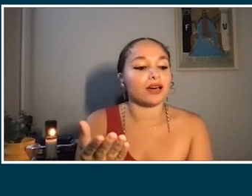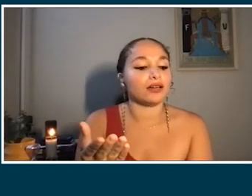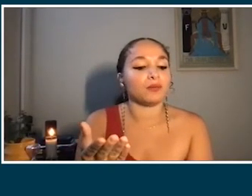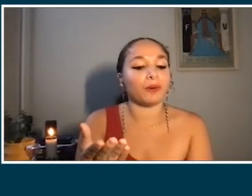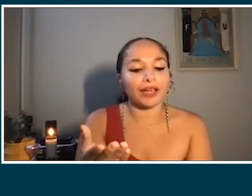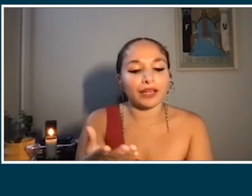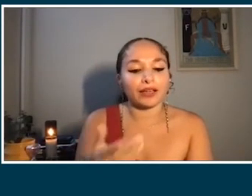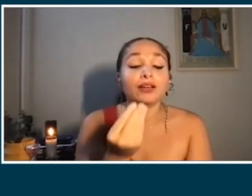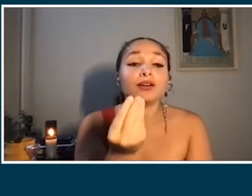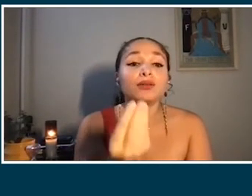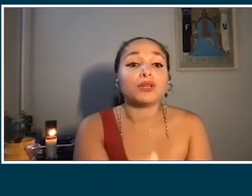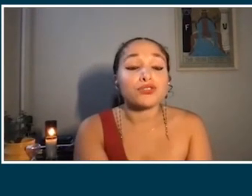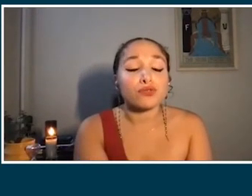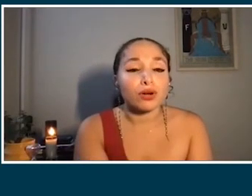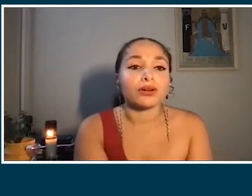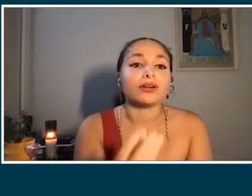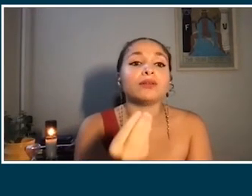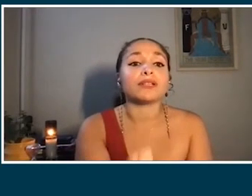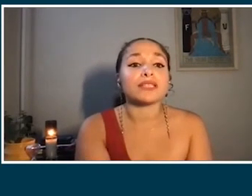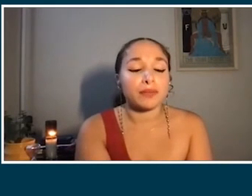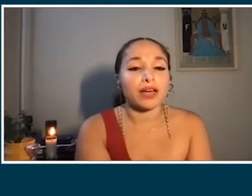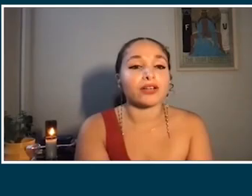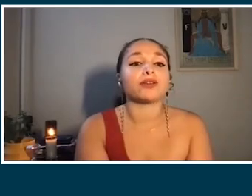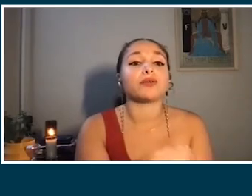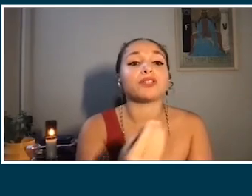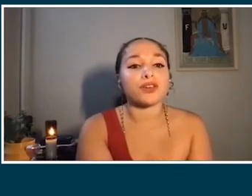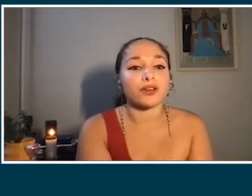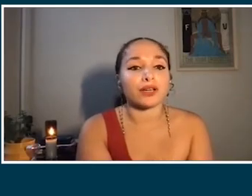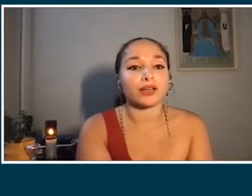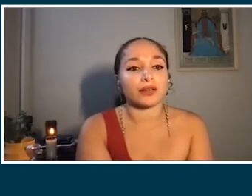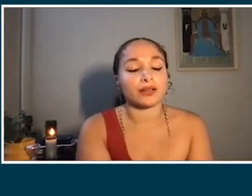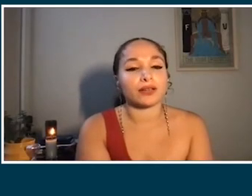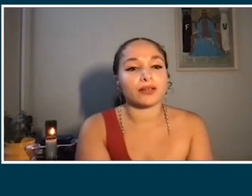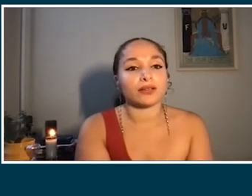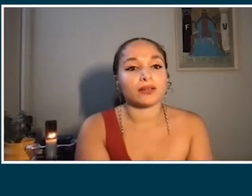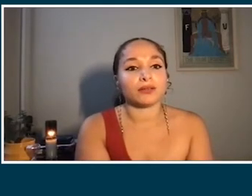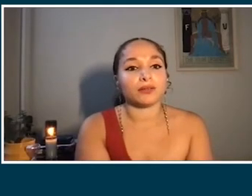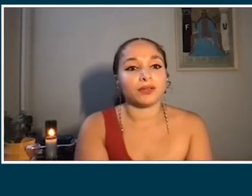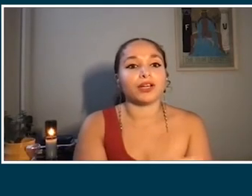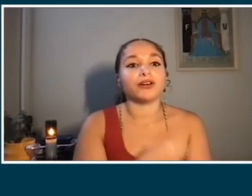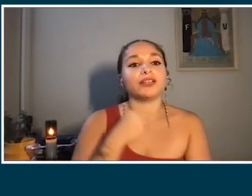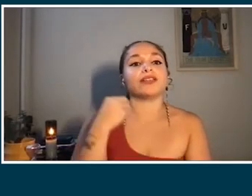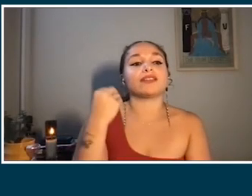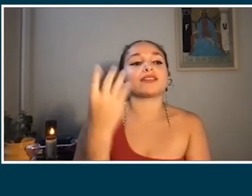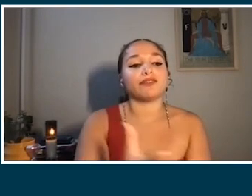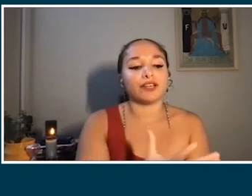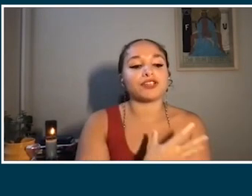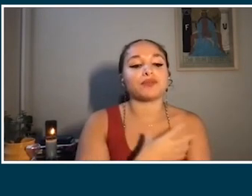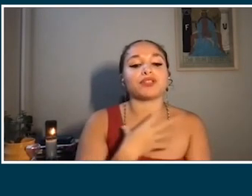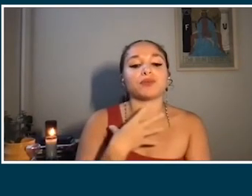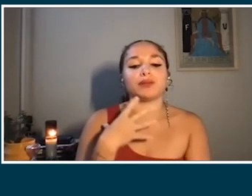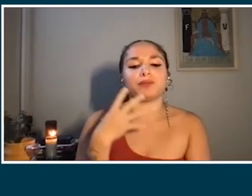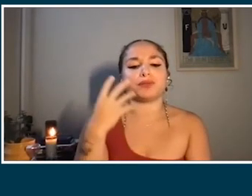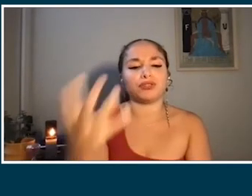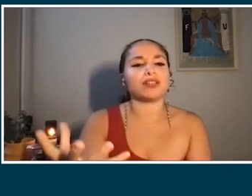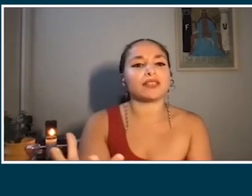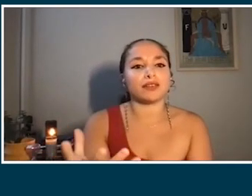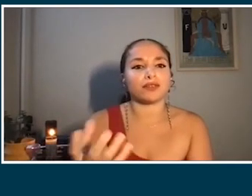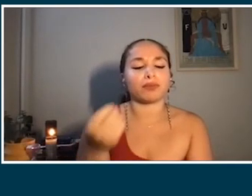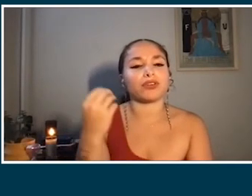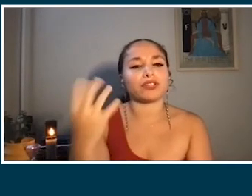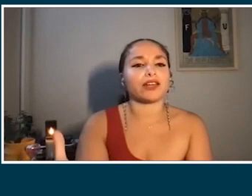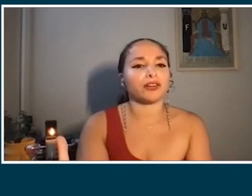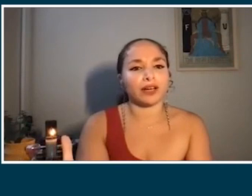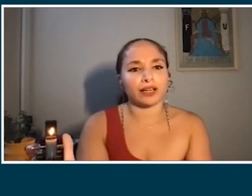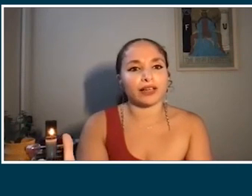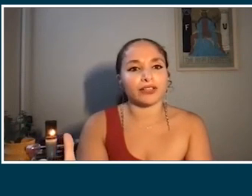like you behaved in this way, what's wrong? What's the matter? What's hurting? You know, and